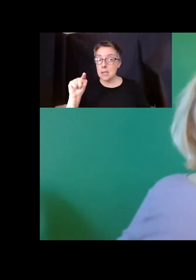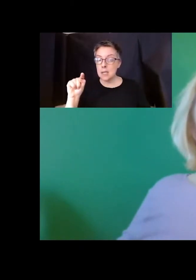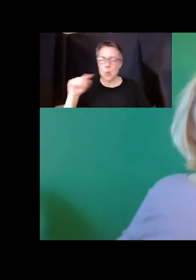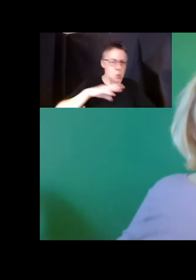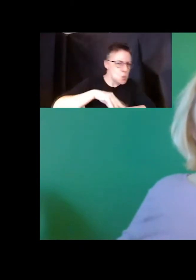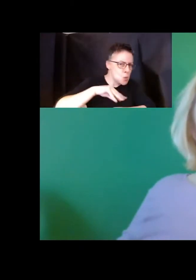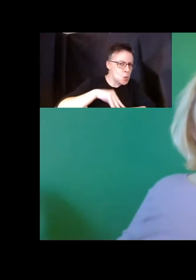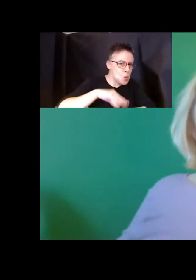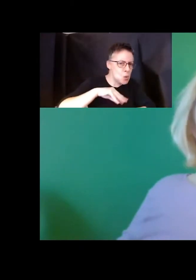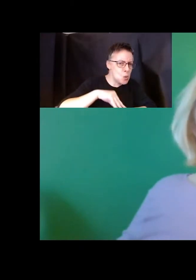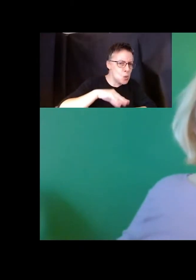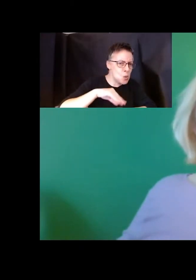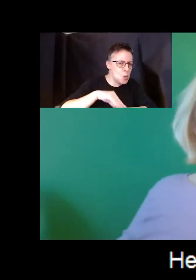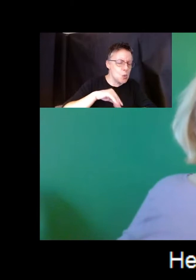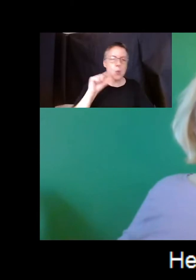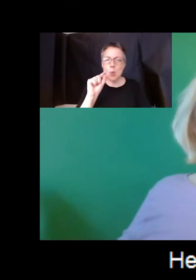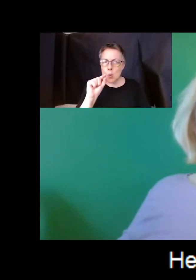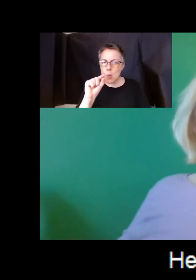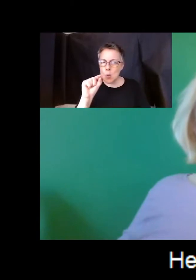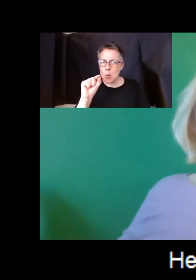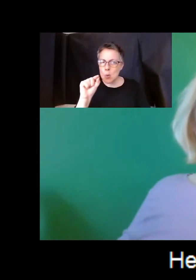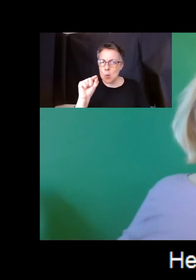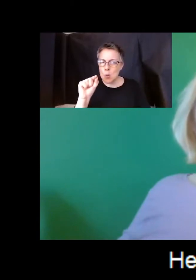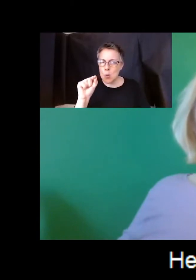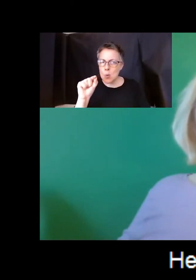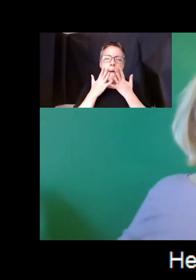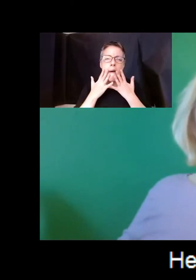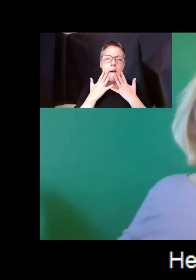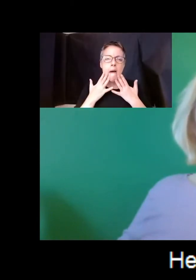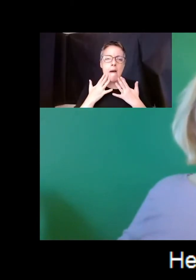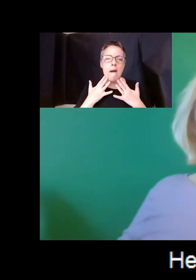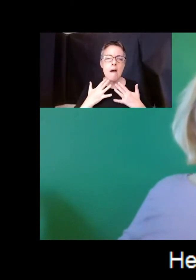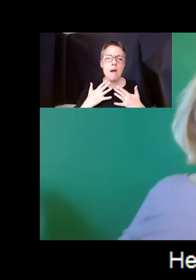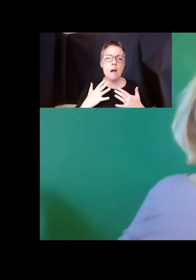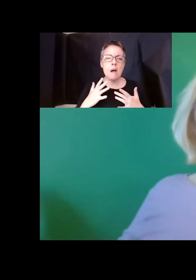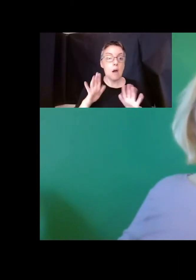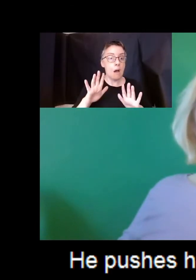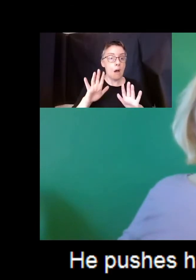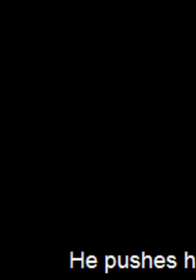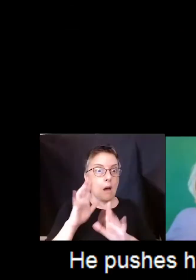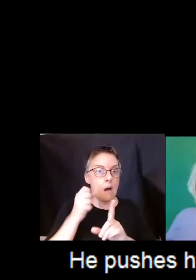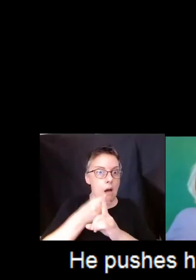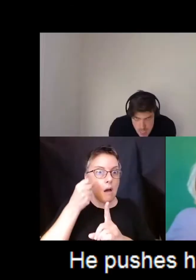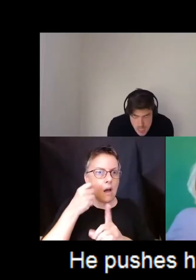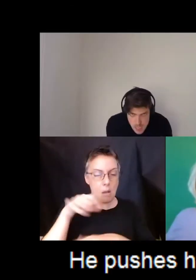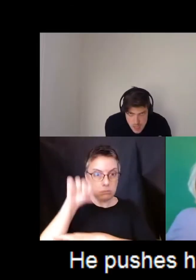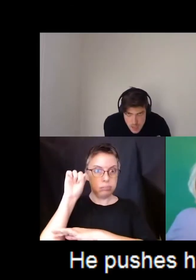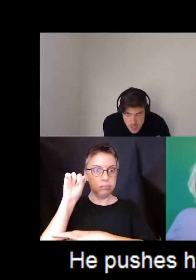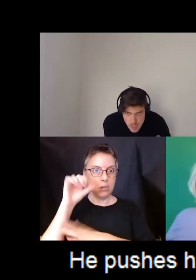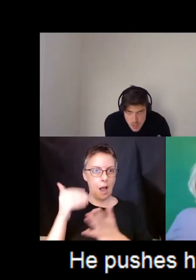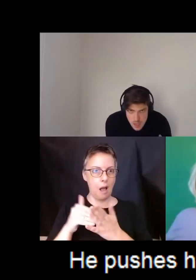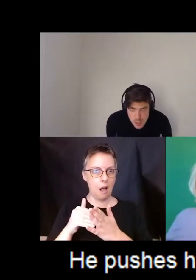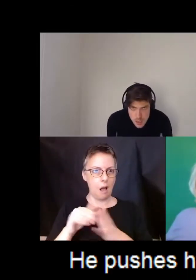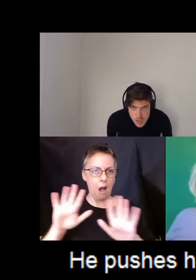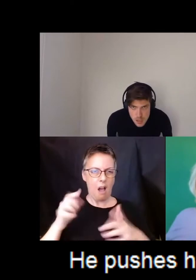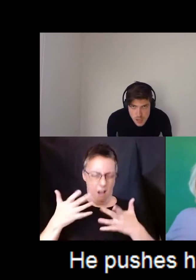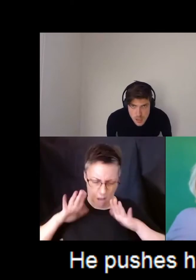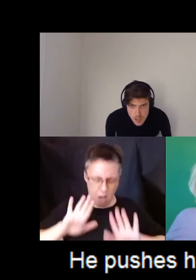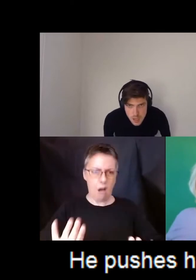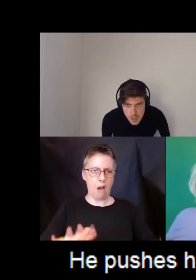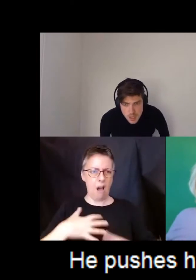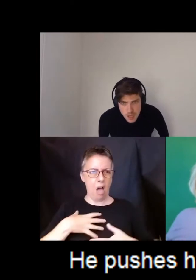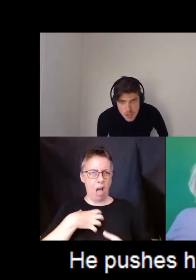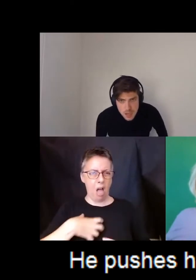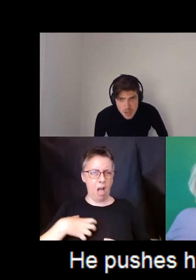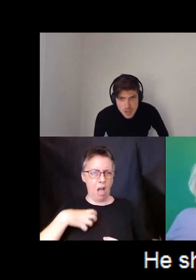Beep. He drinks. Suddenly, Dracula reemerges. He pushes himself off of Amy, horrified at what